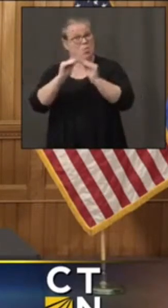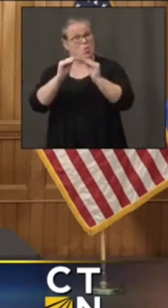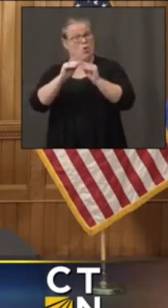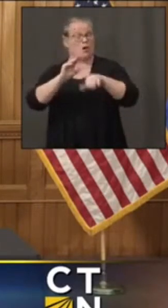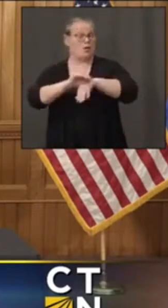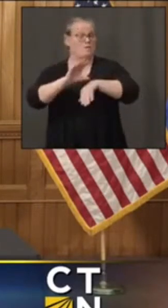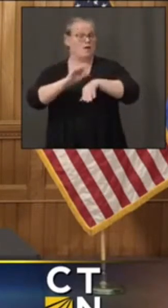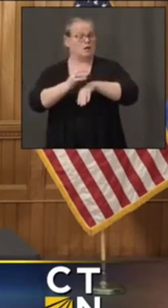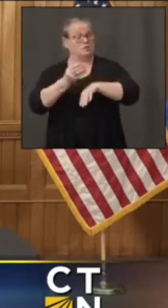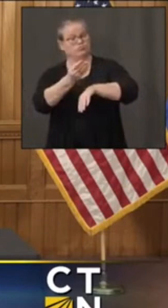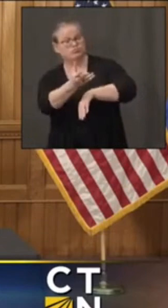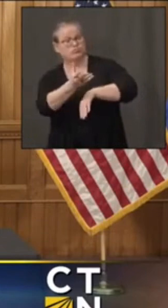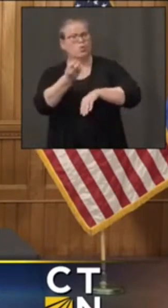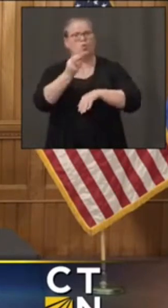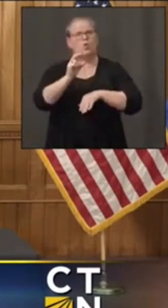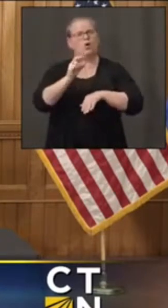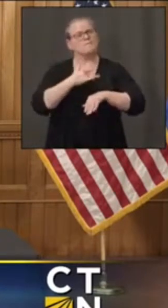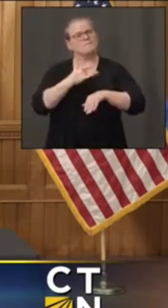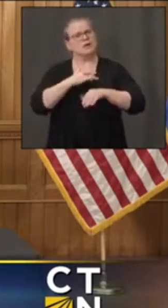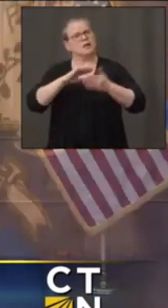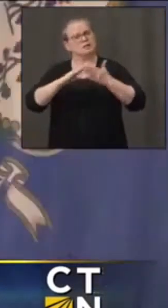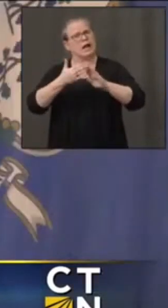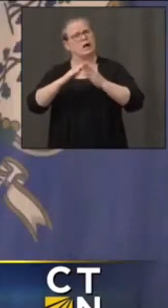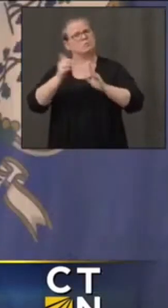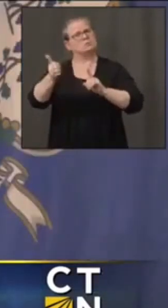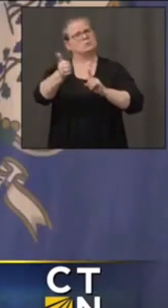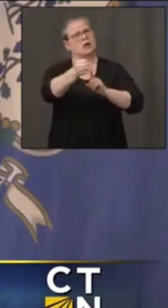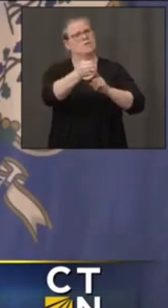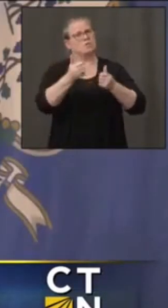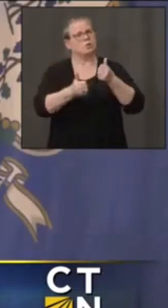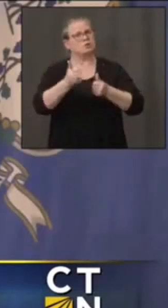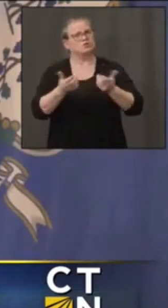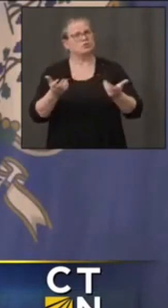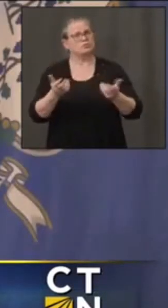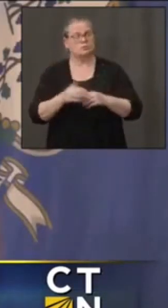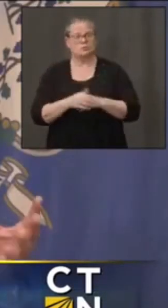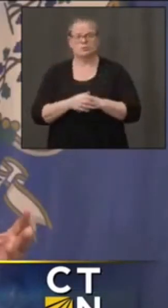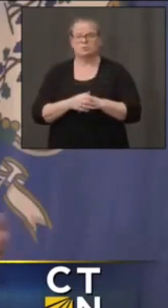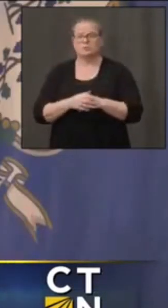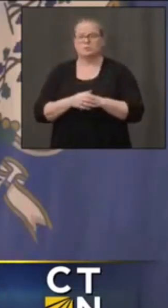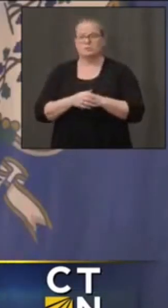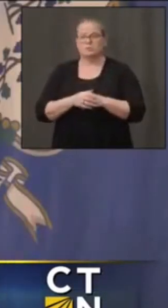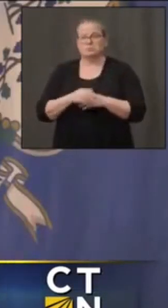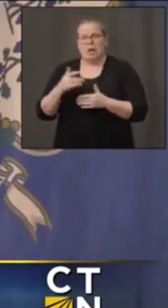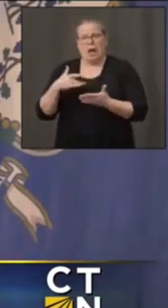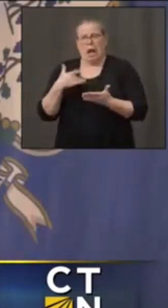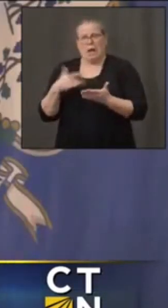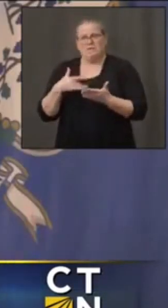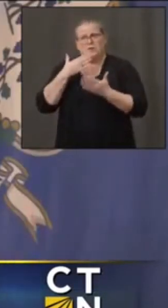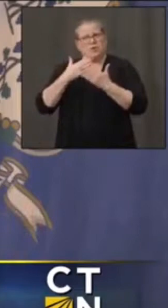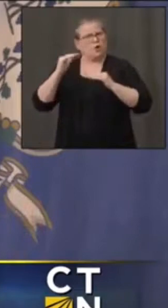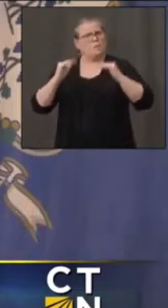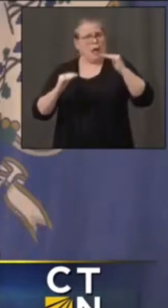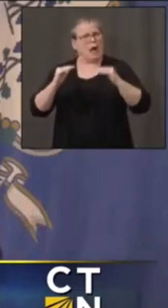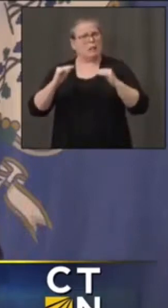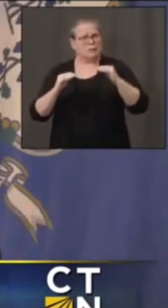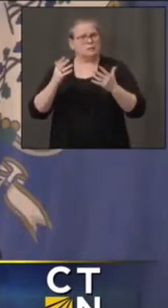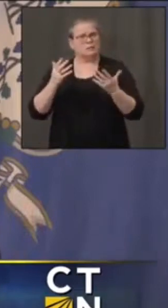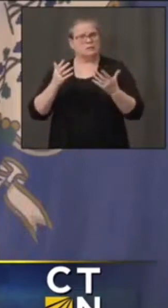decide? I think we've got a pretty good balance out there. Half the people are saying